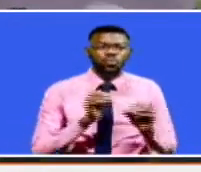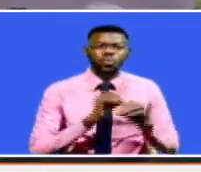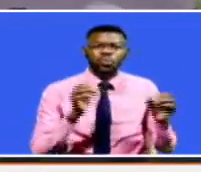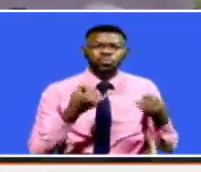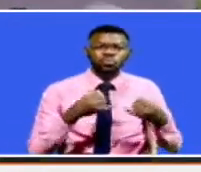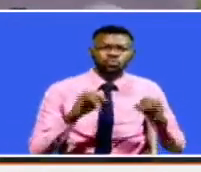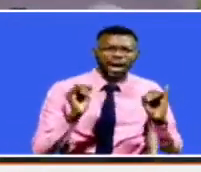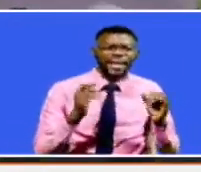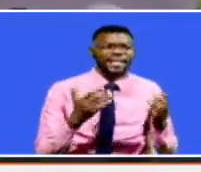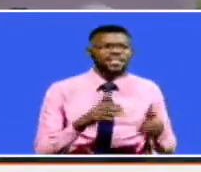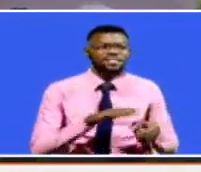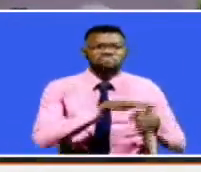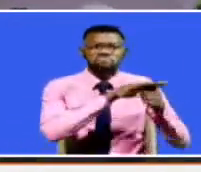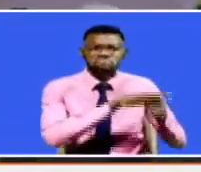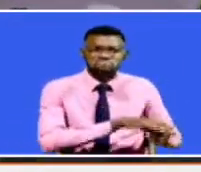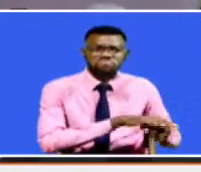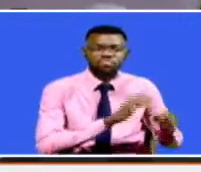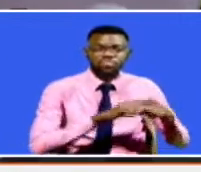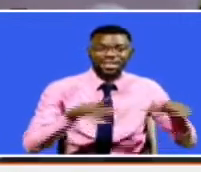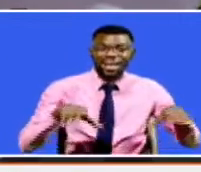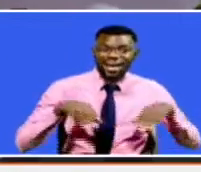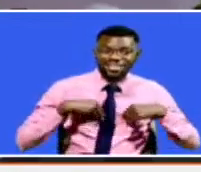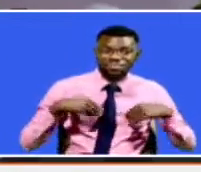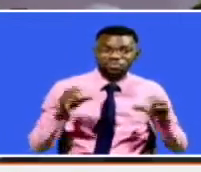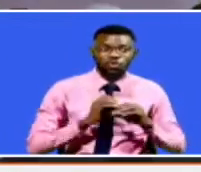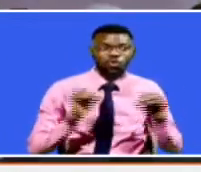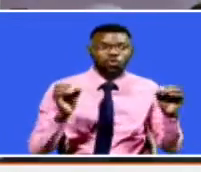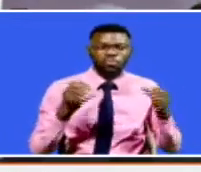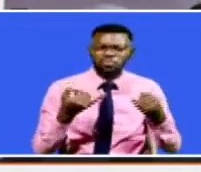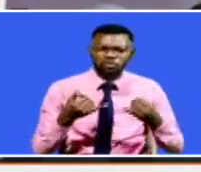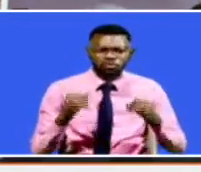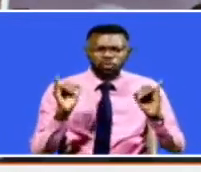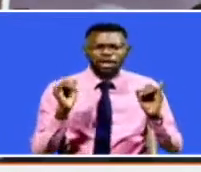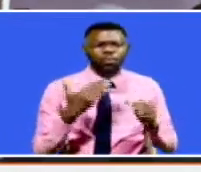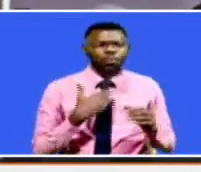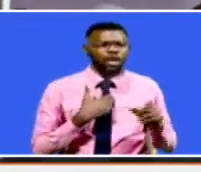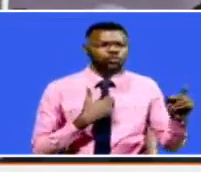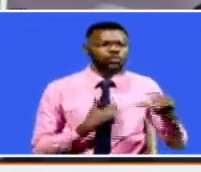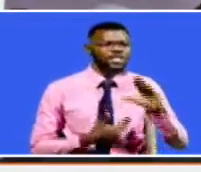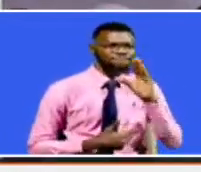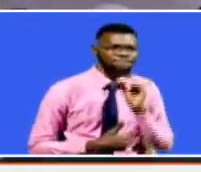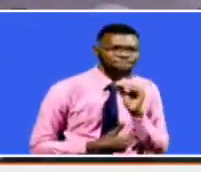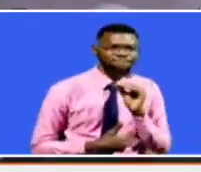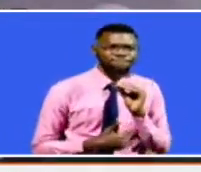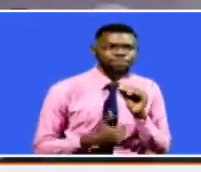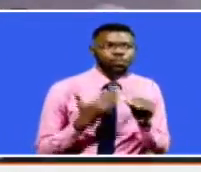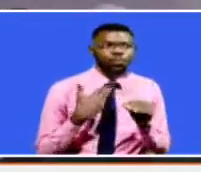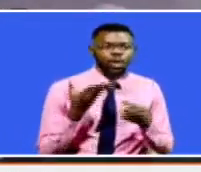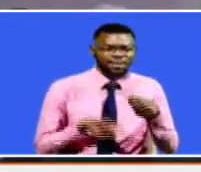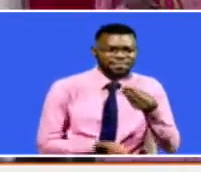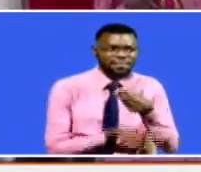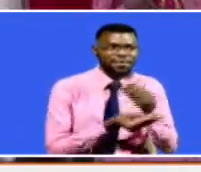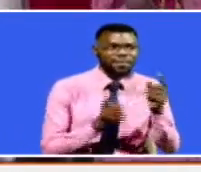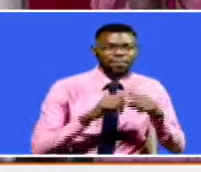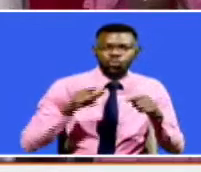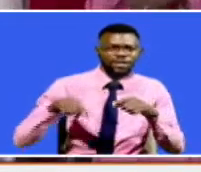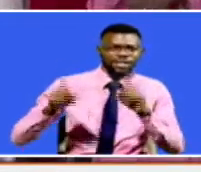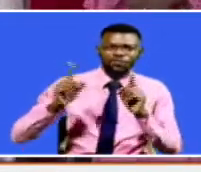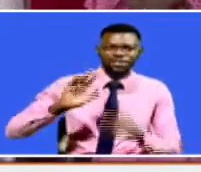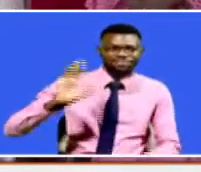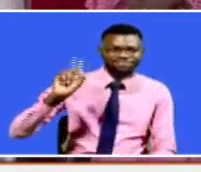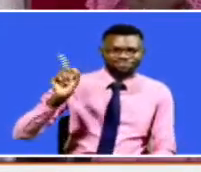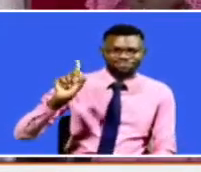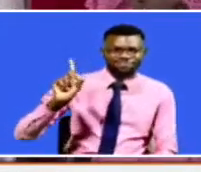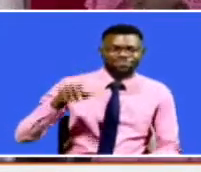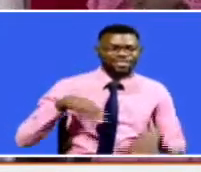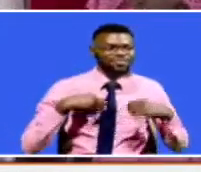intimidate you, umekataa. Najua amekutafuta wakunyamazisha, na hapa umewambia ninarega. Ken